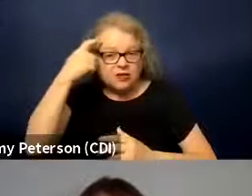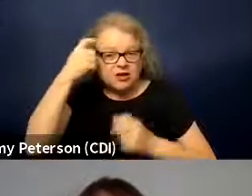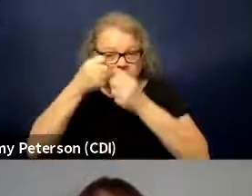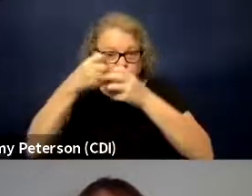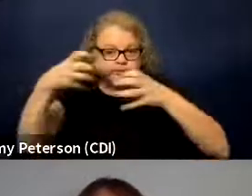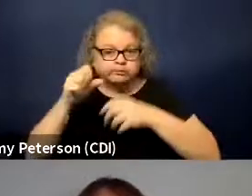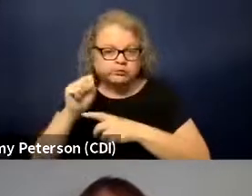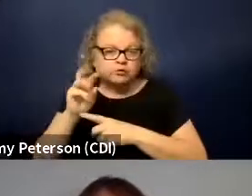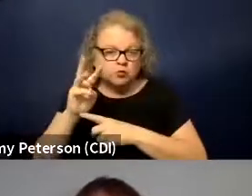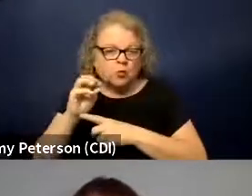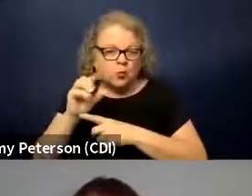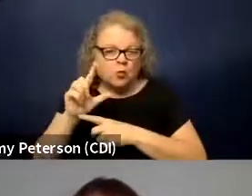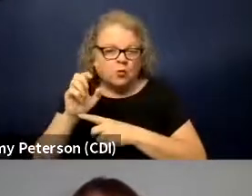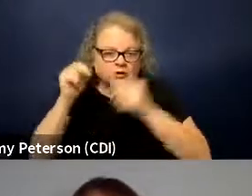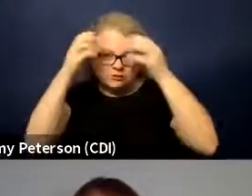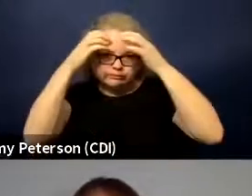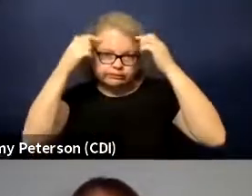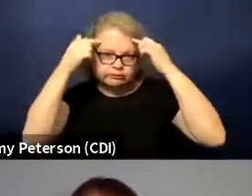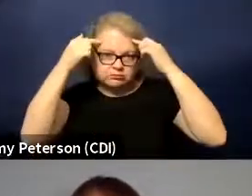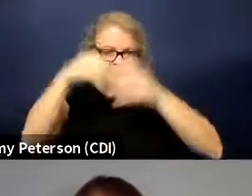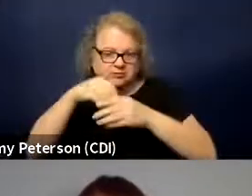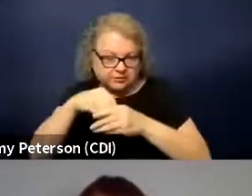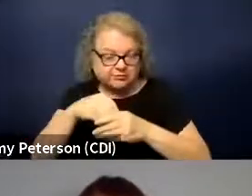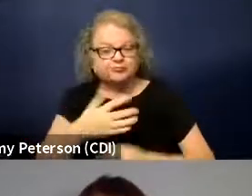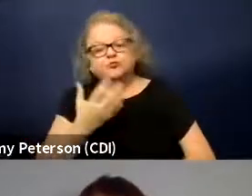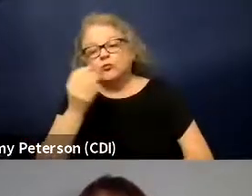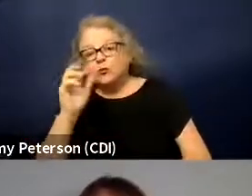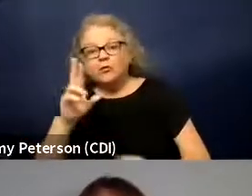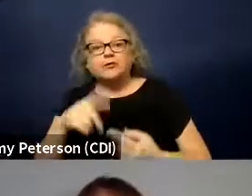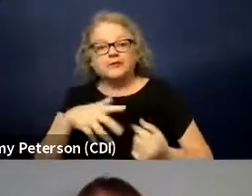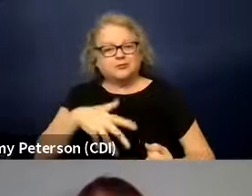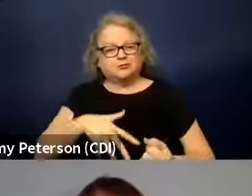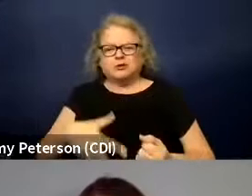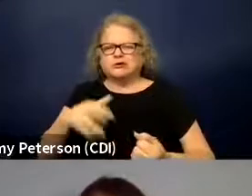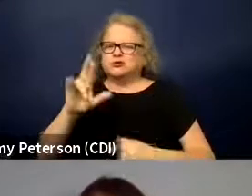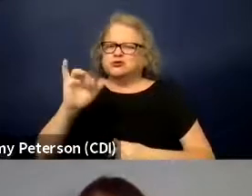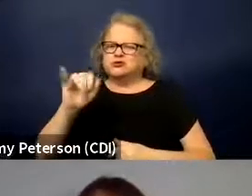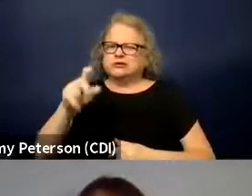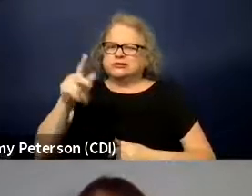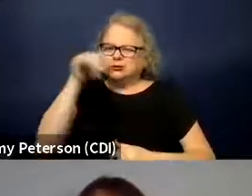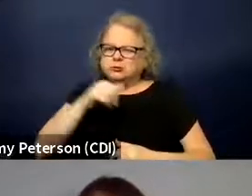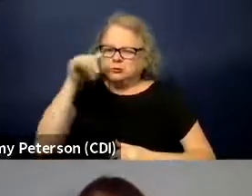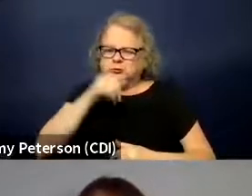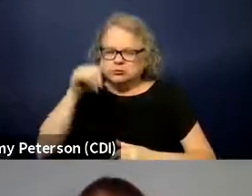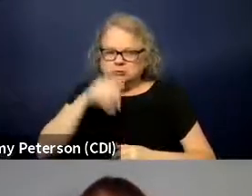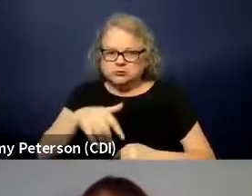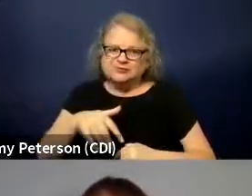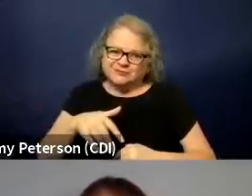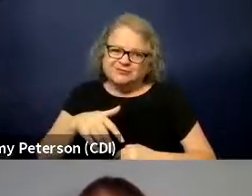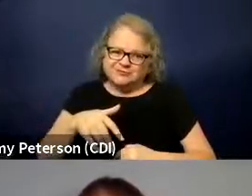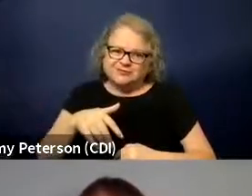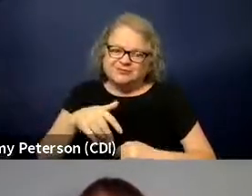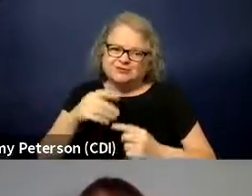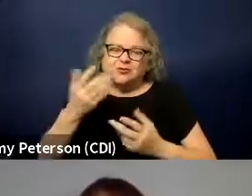COVID-19, you have a higher risk of losing your baby and of multiple complications for the mother and